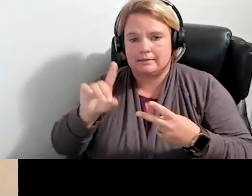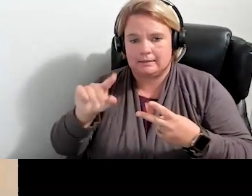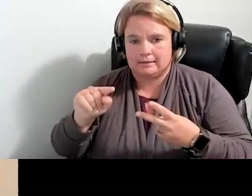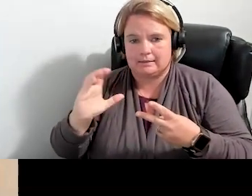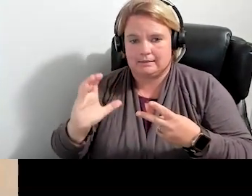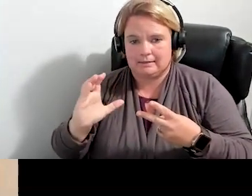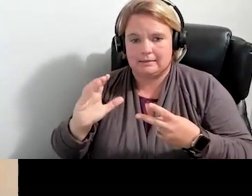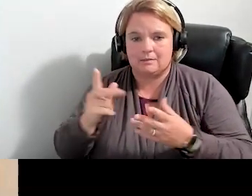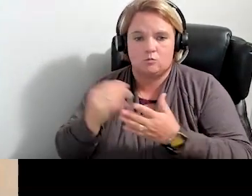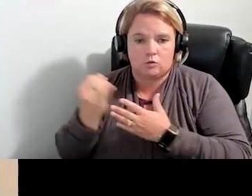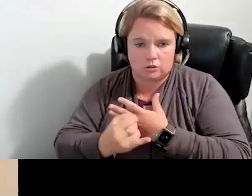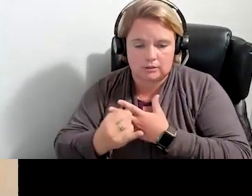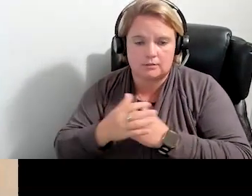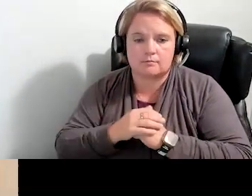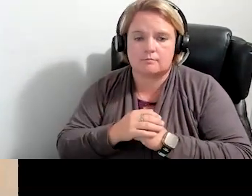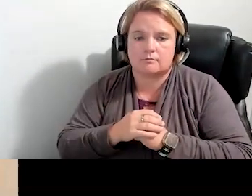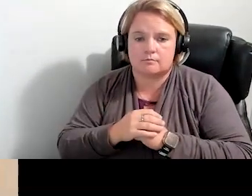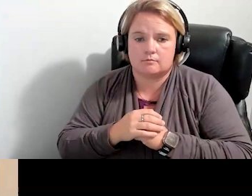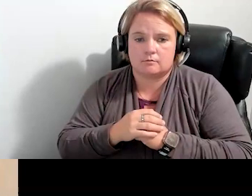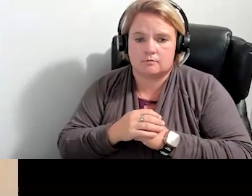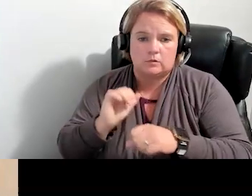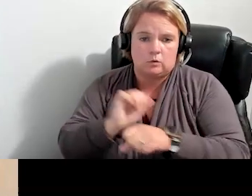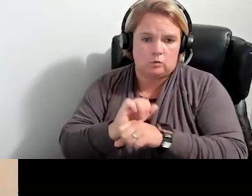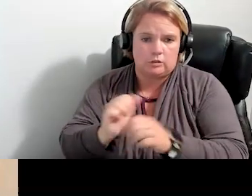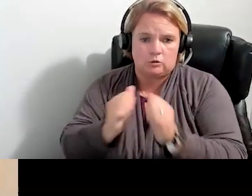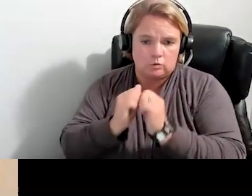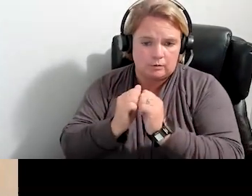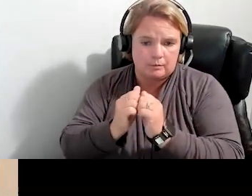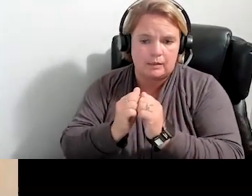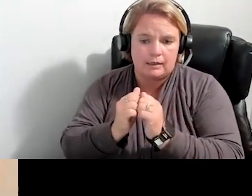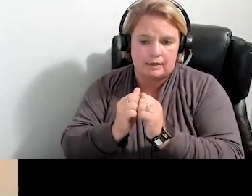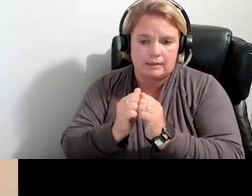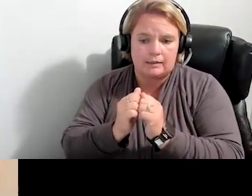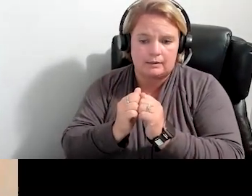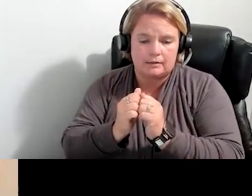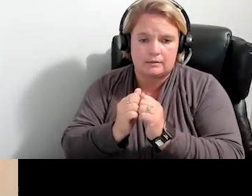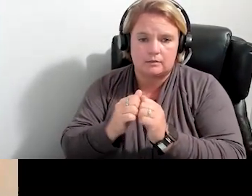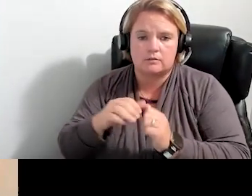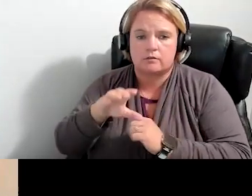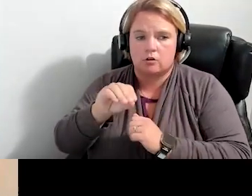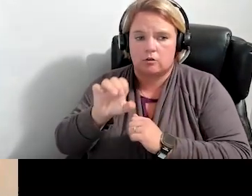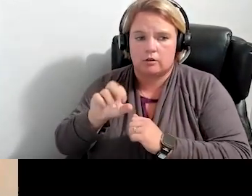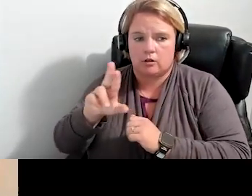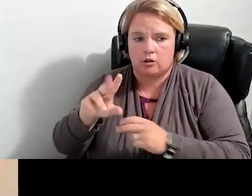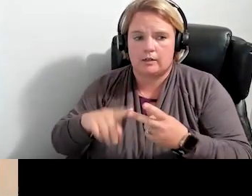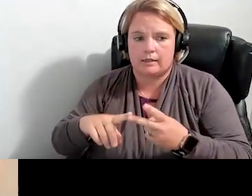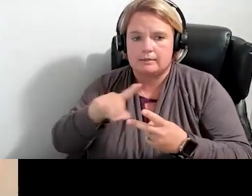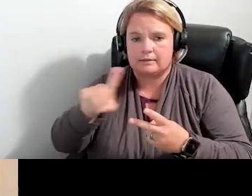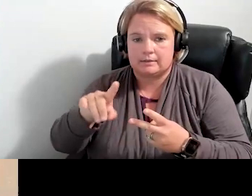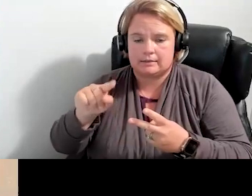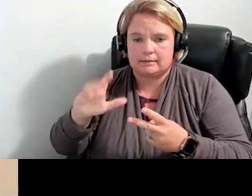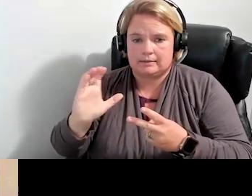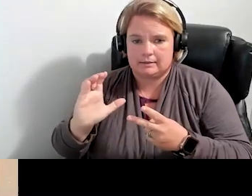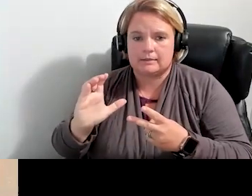working to combine those two grant projects in order to do OER and ZTC in